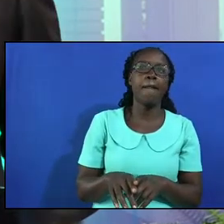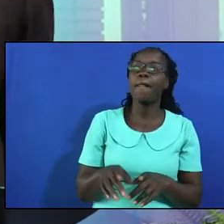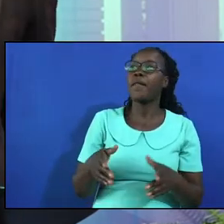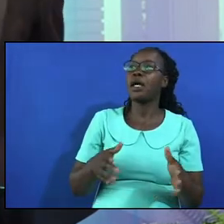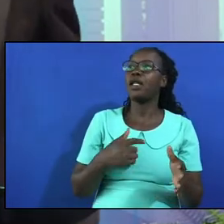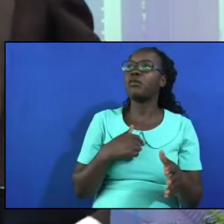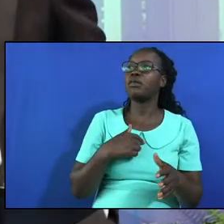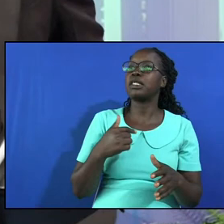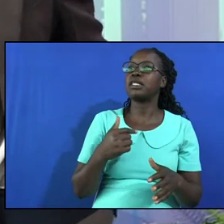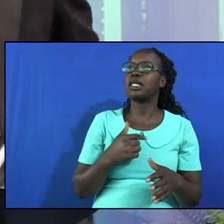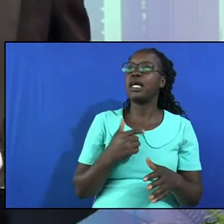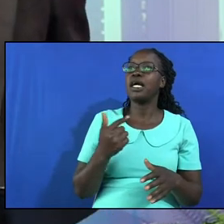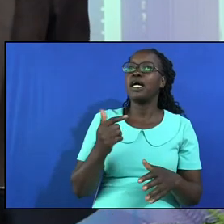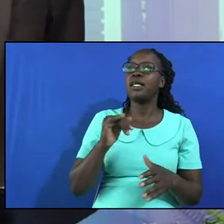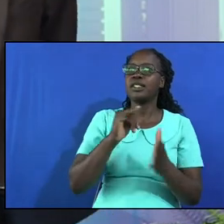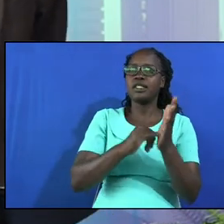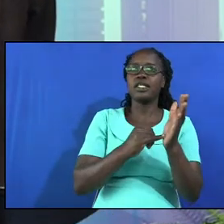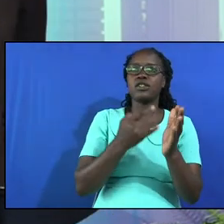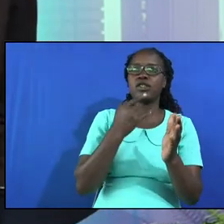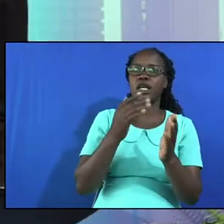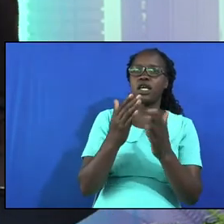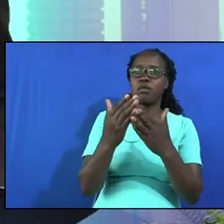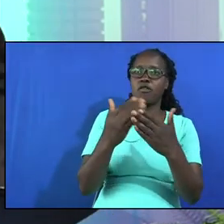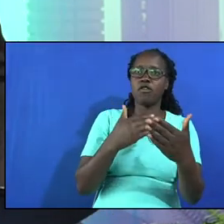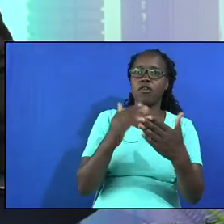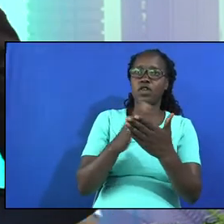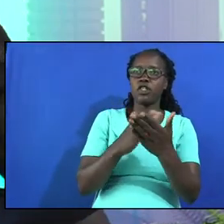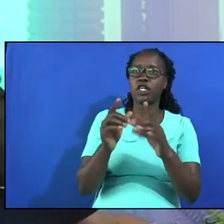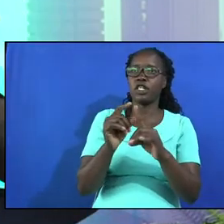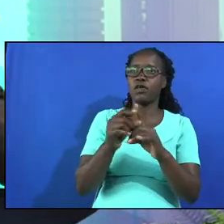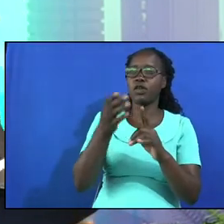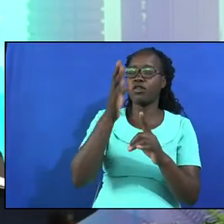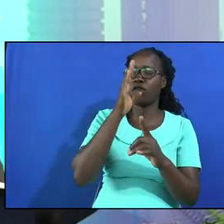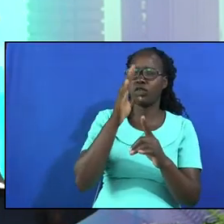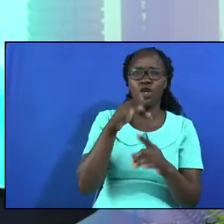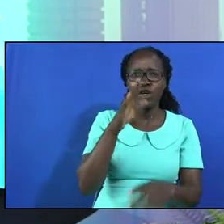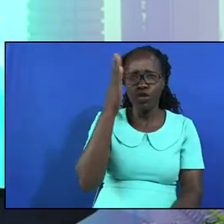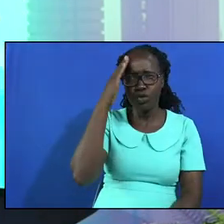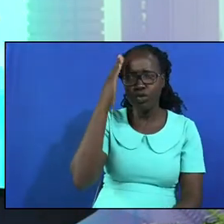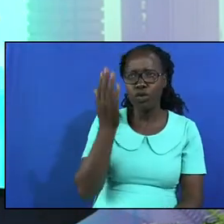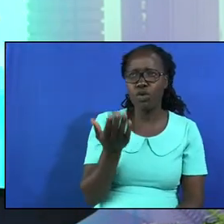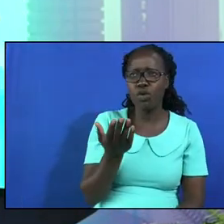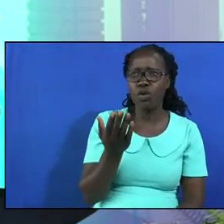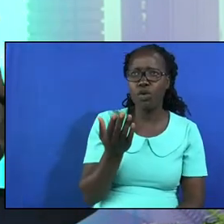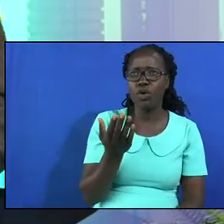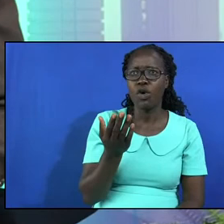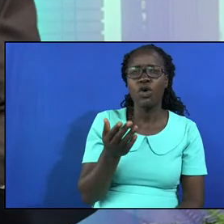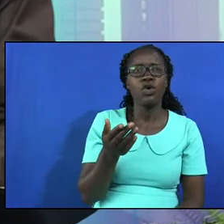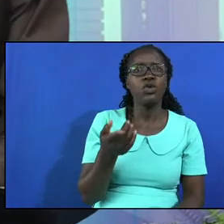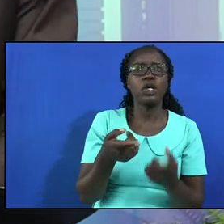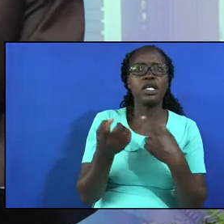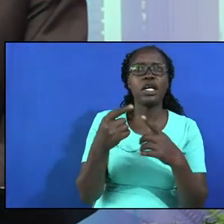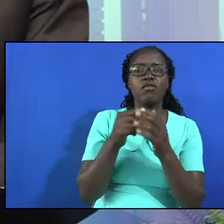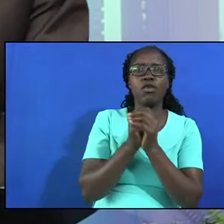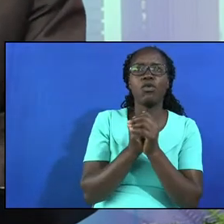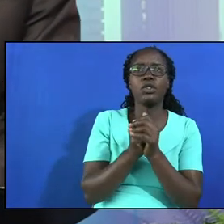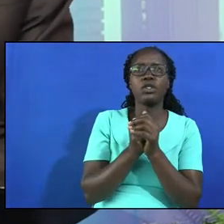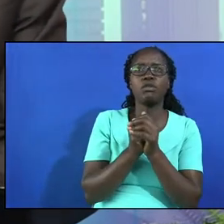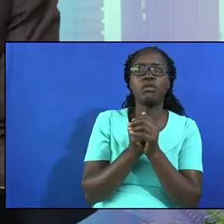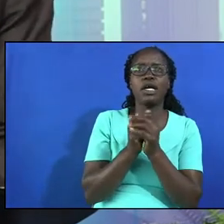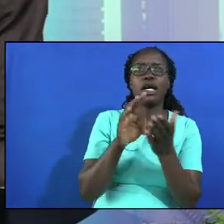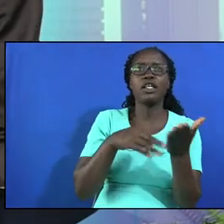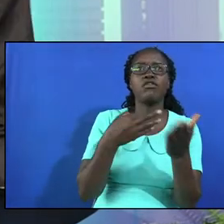allow me just to say this before I share the word of God, that did you know that you can come for worship